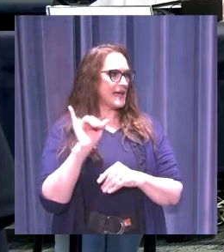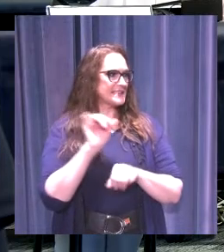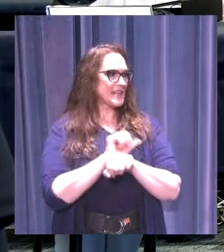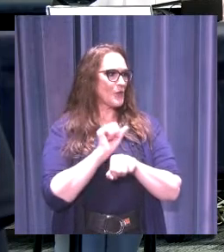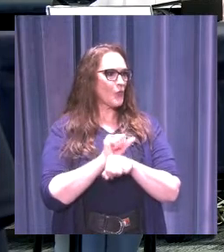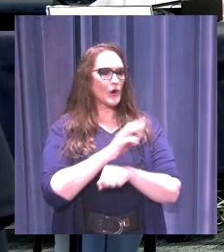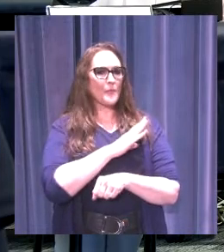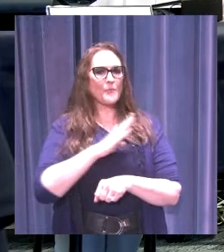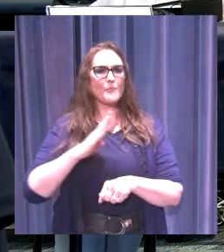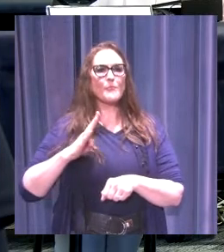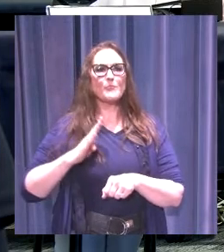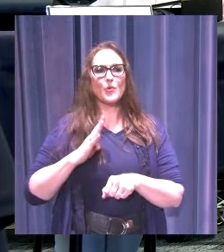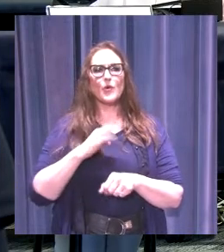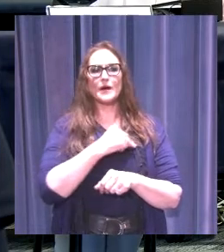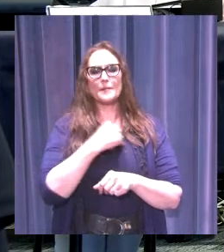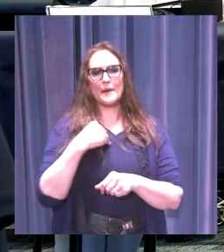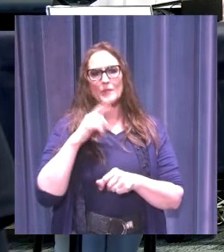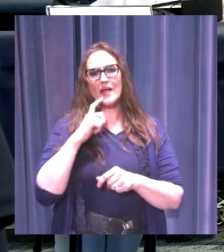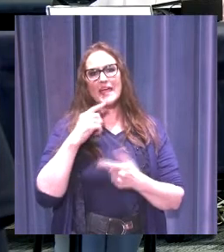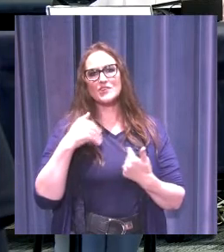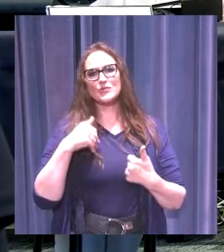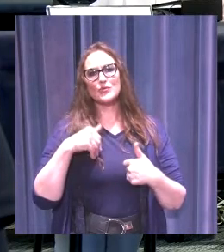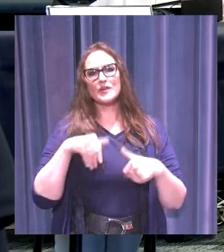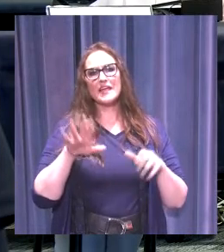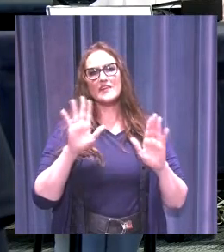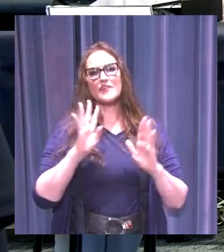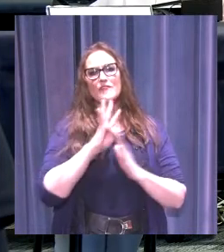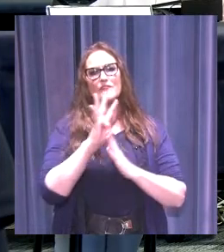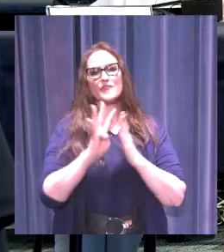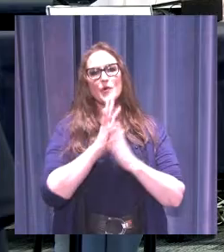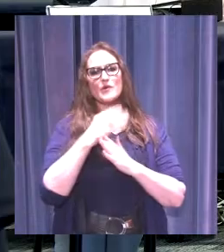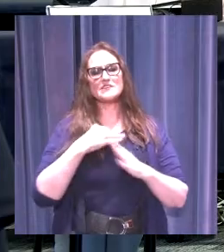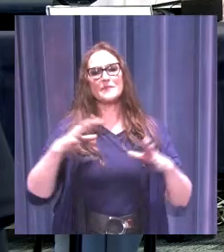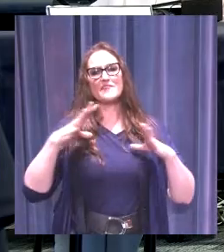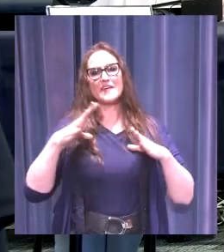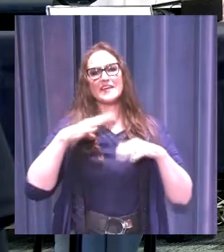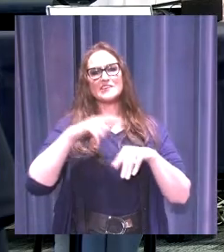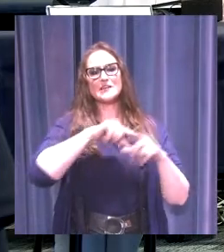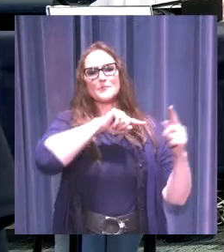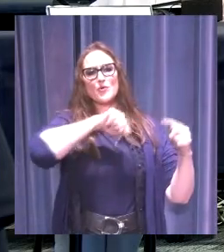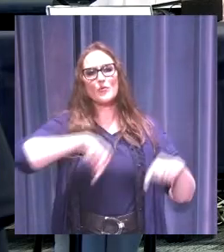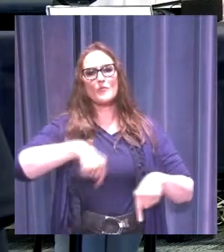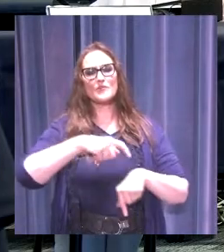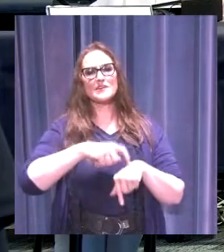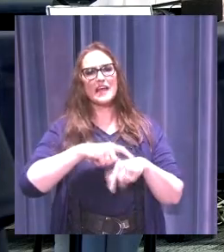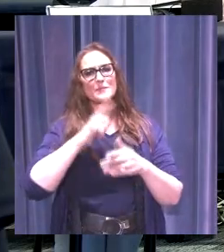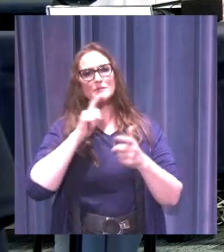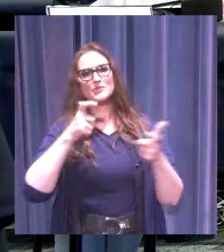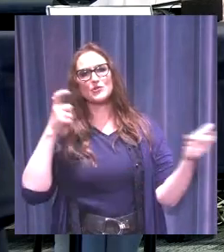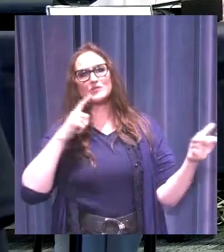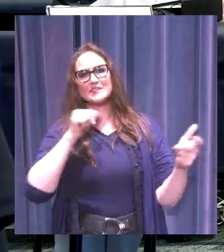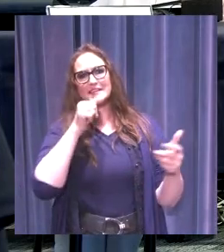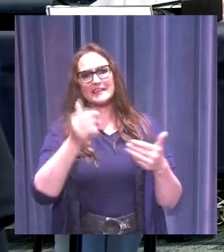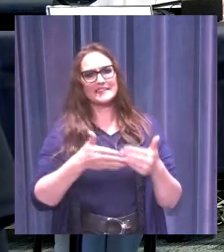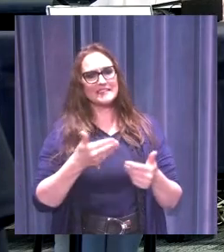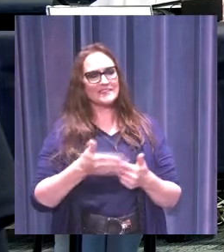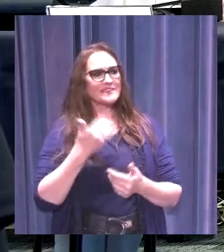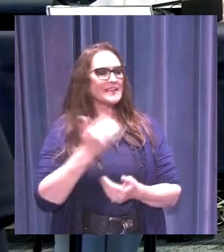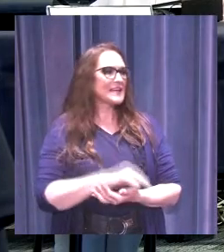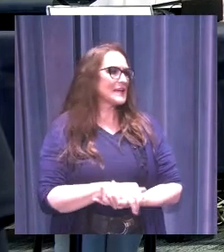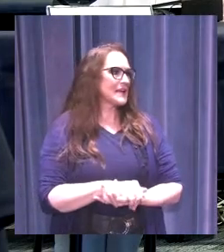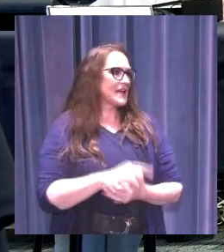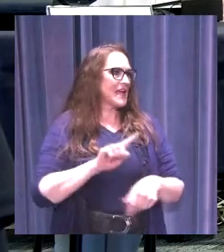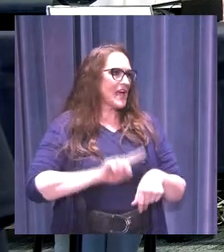working board member, I had to give up 4 hours of my vacation time to come over at a time that was hugely inconvenient at